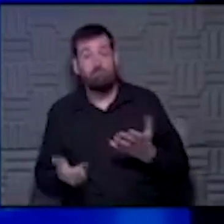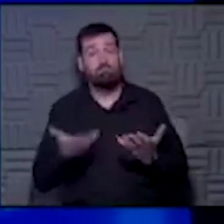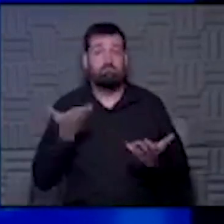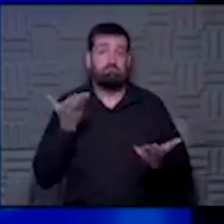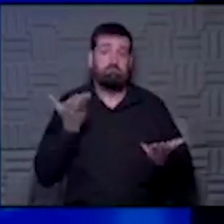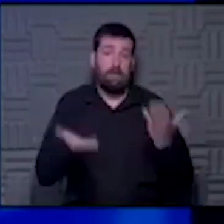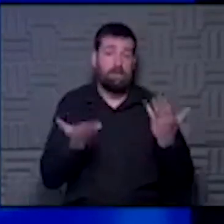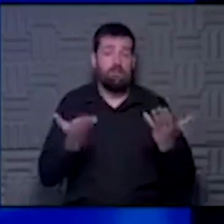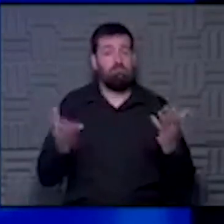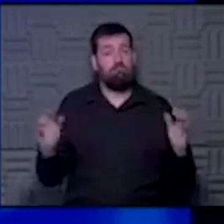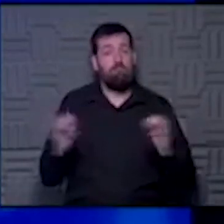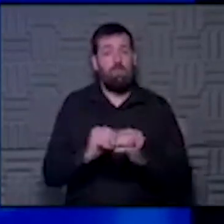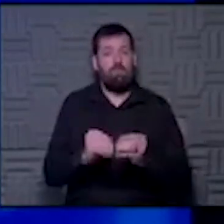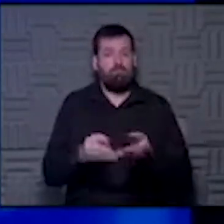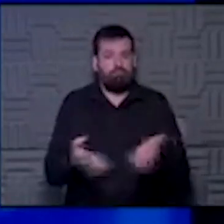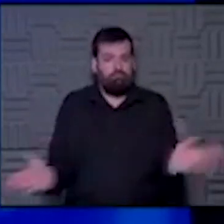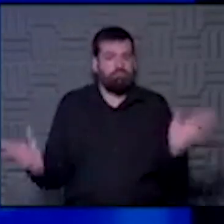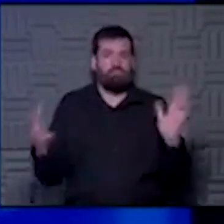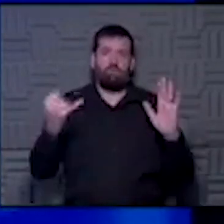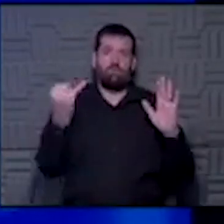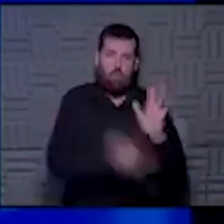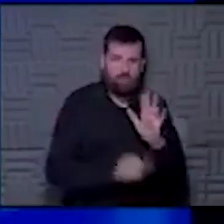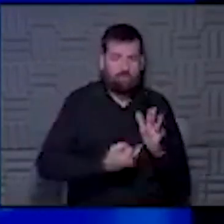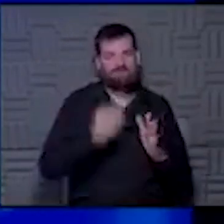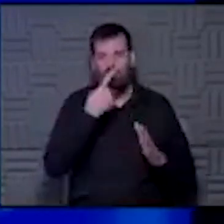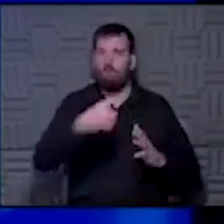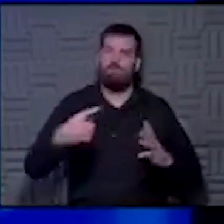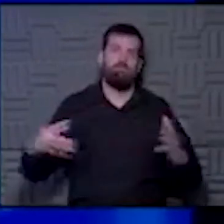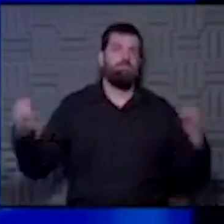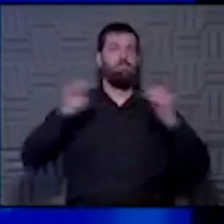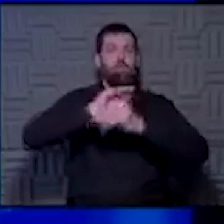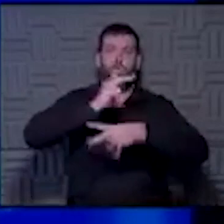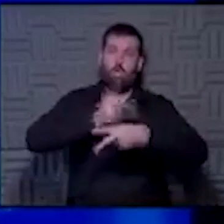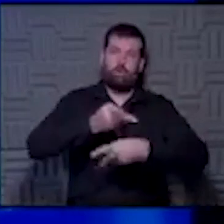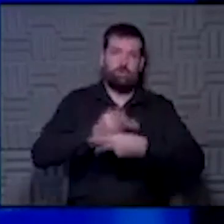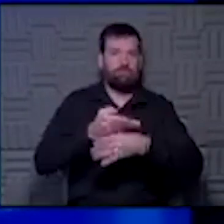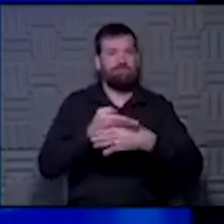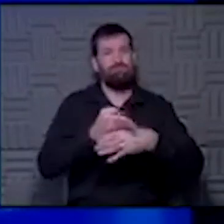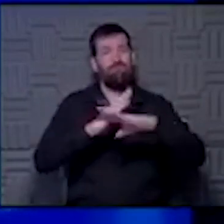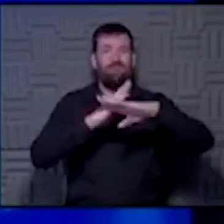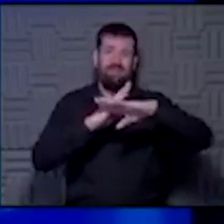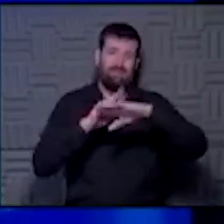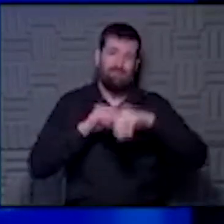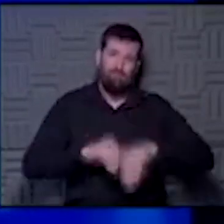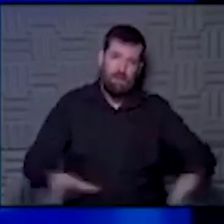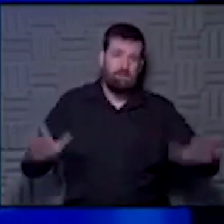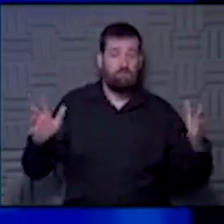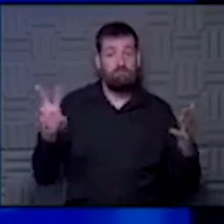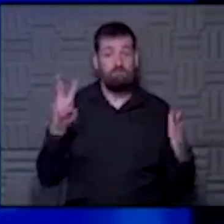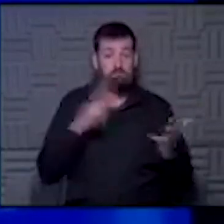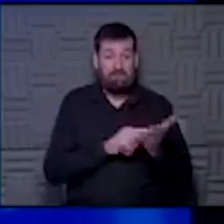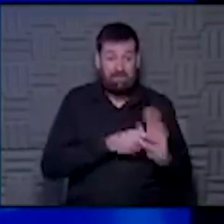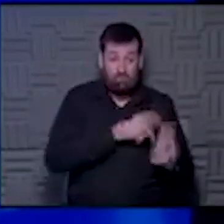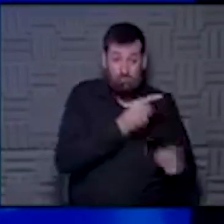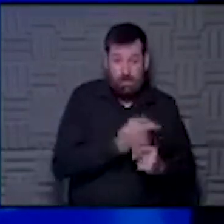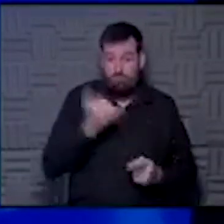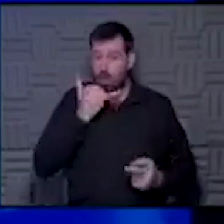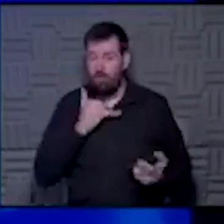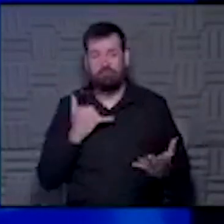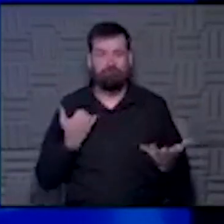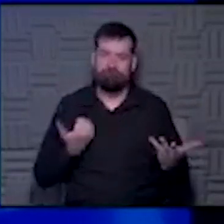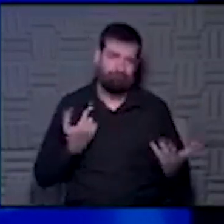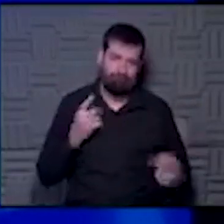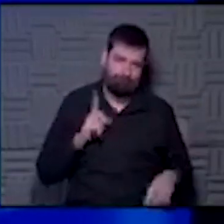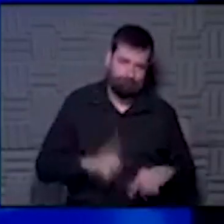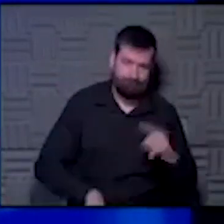may cast a wider net, if you will, in an effort to be really cautious and to prevent spread. And so I can't tell you that either of them are right or wrong,